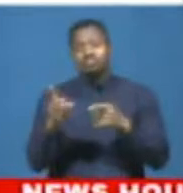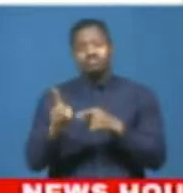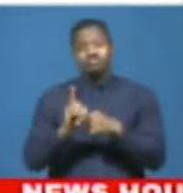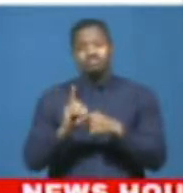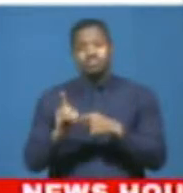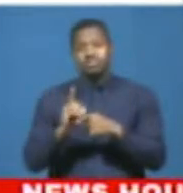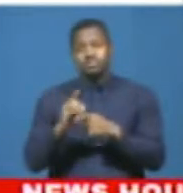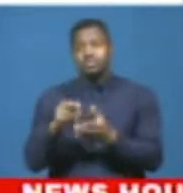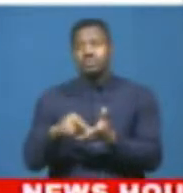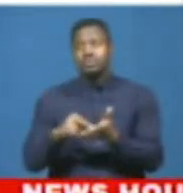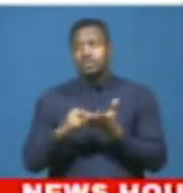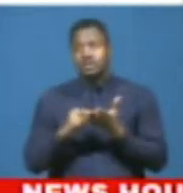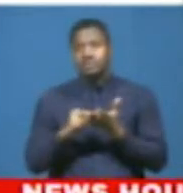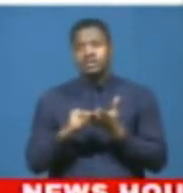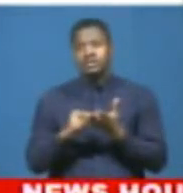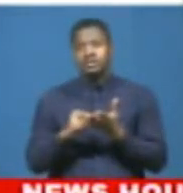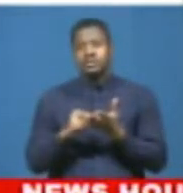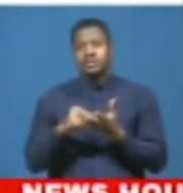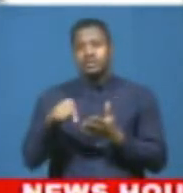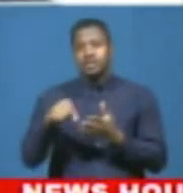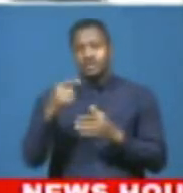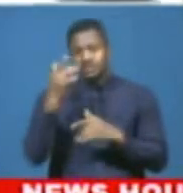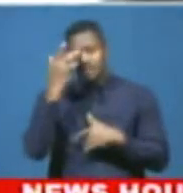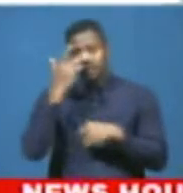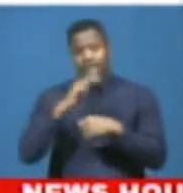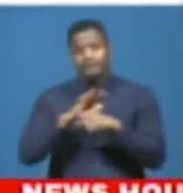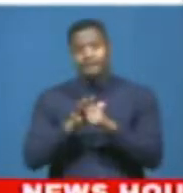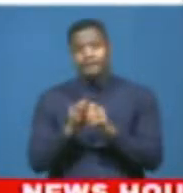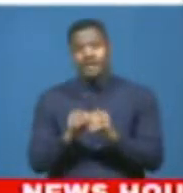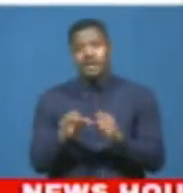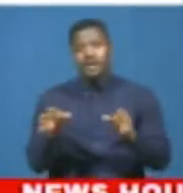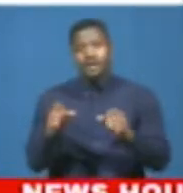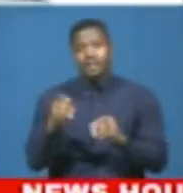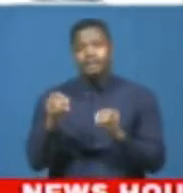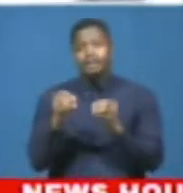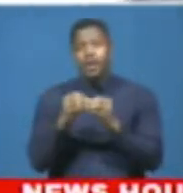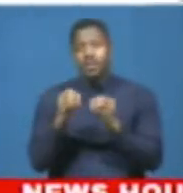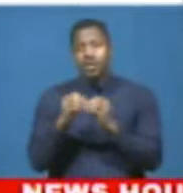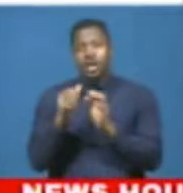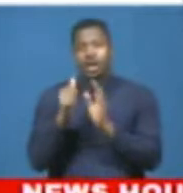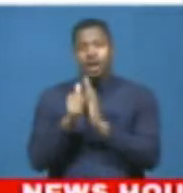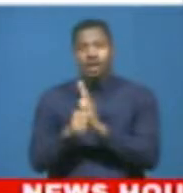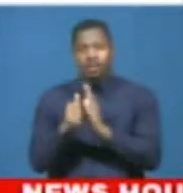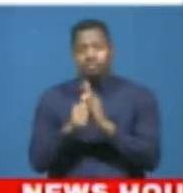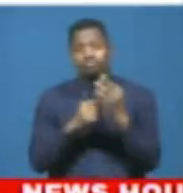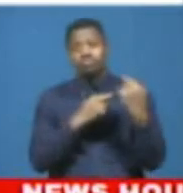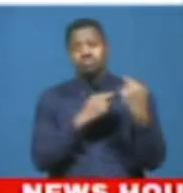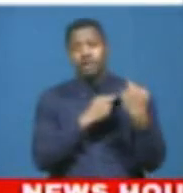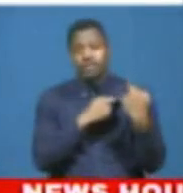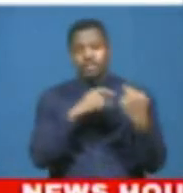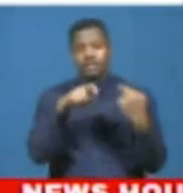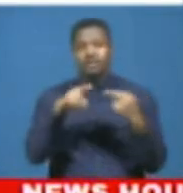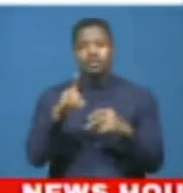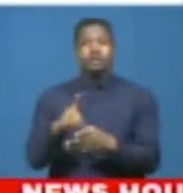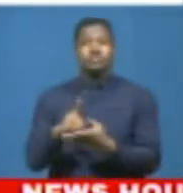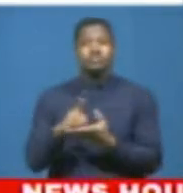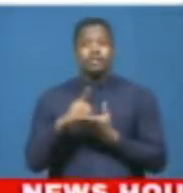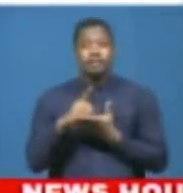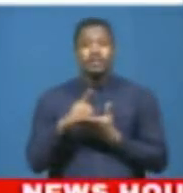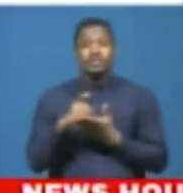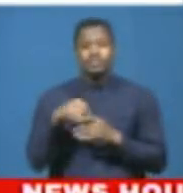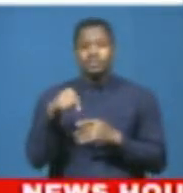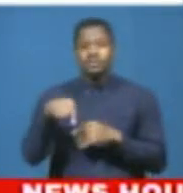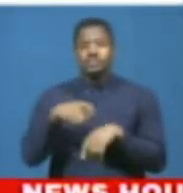required to deal with the pandemic. A lot of accountability and probity is required to deal with the